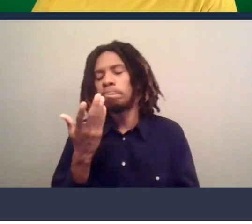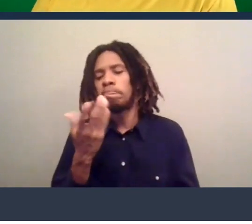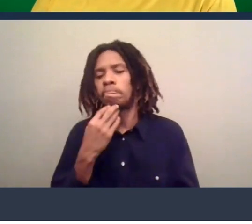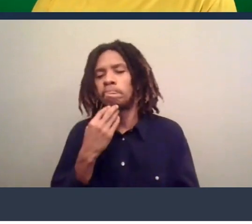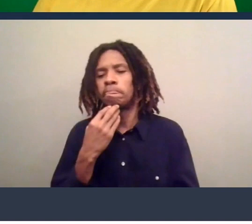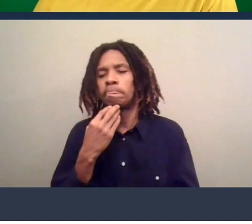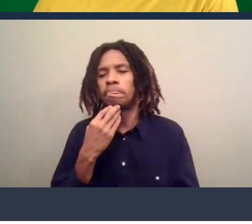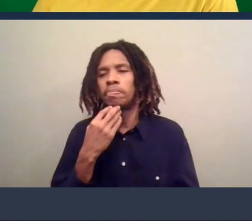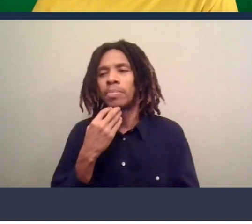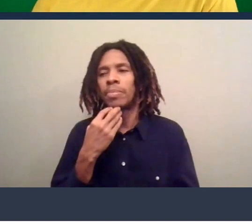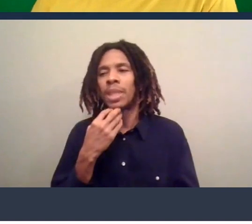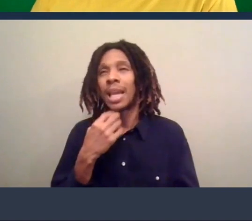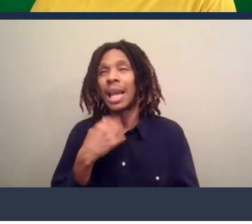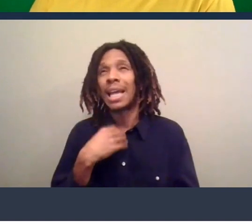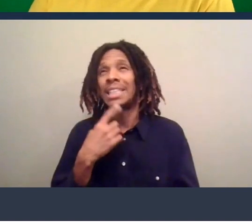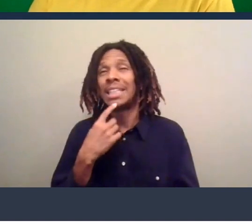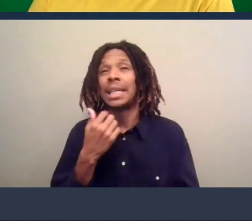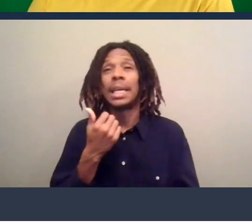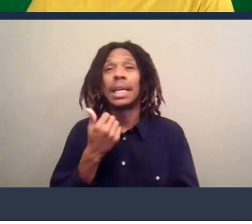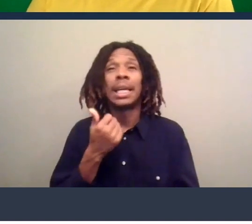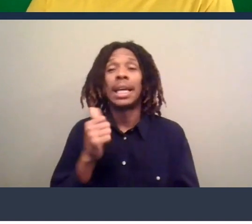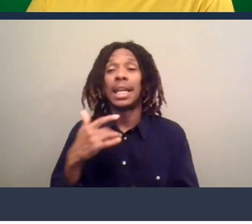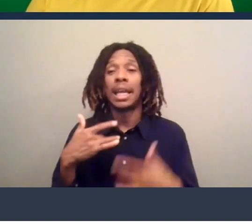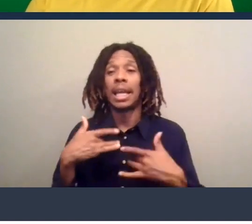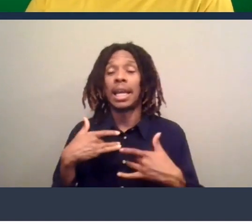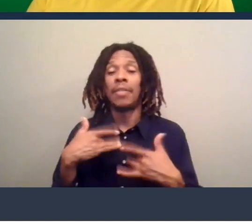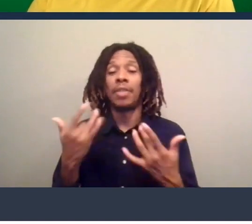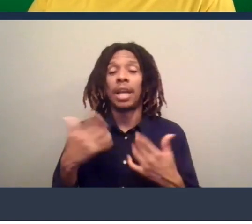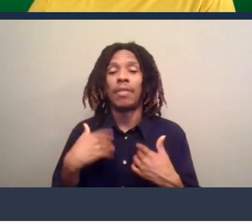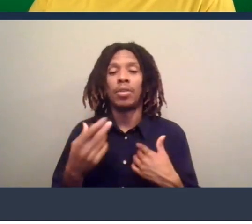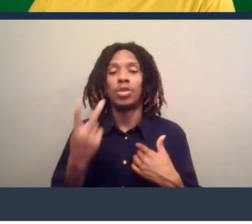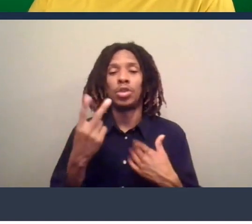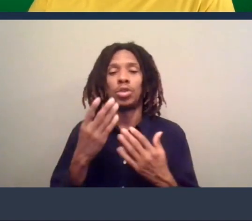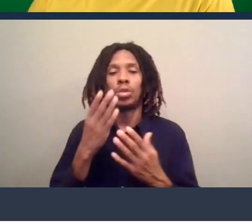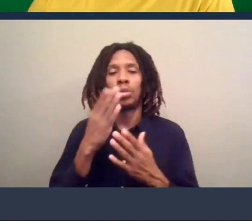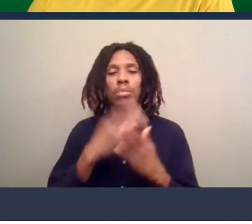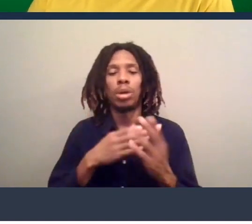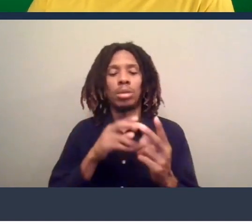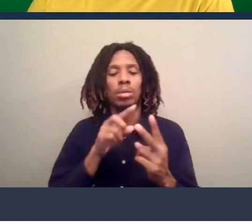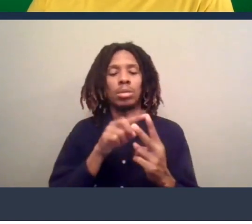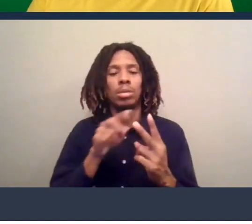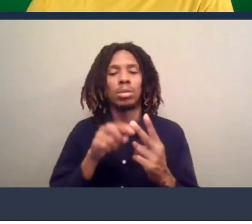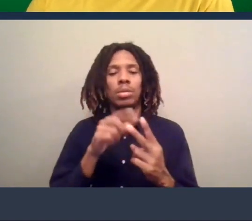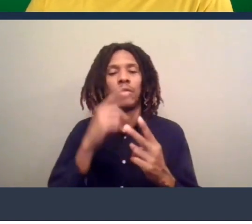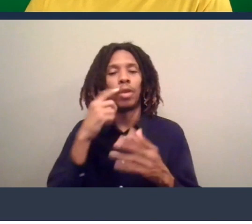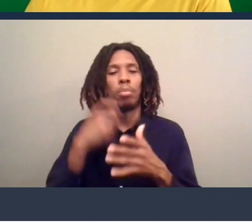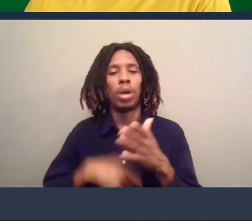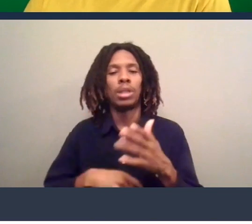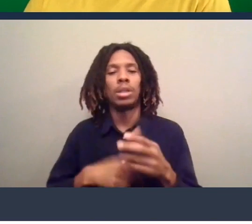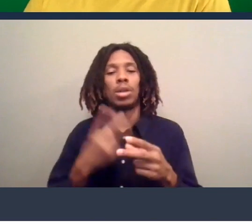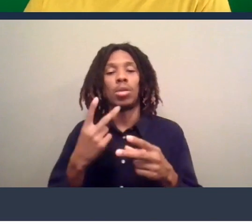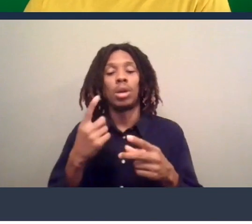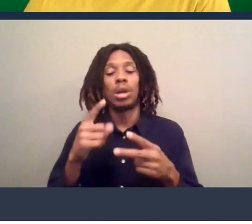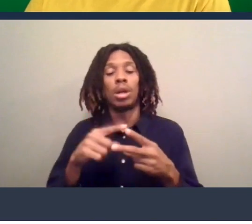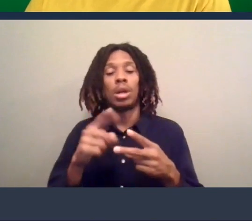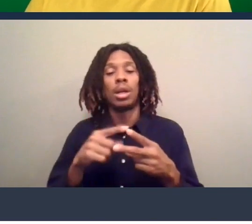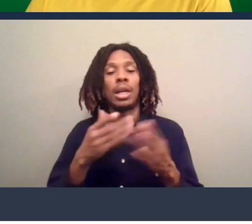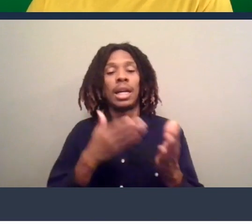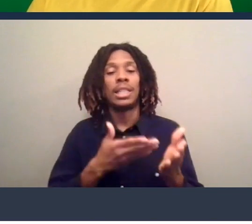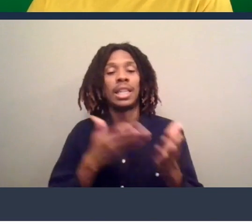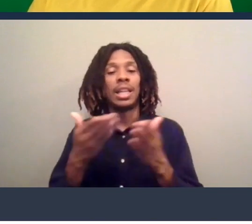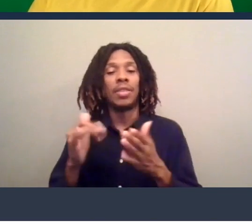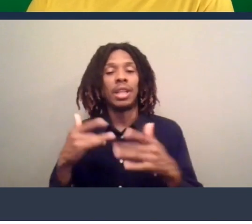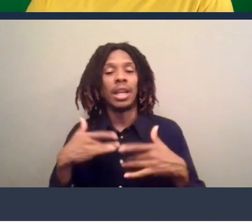I would say in any event-driven application, there are two components to pricing. I think one is the delivery of that event to